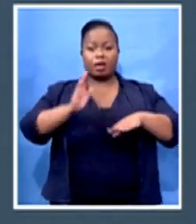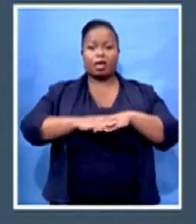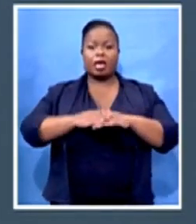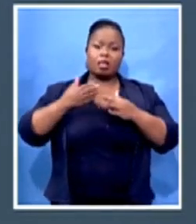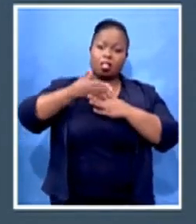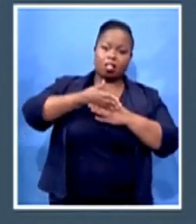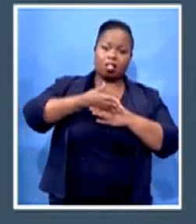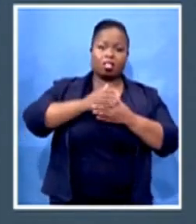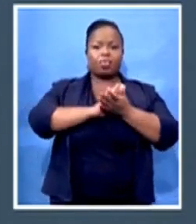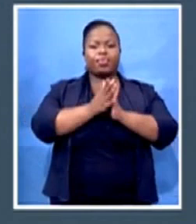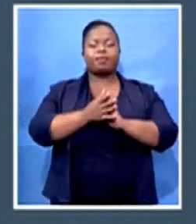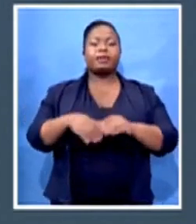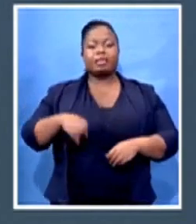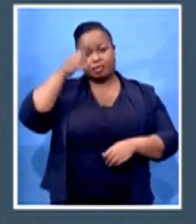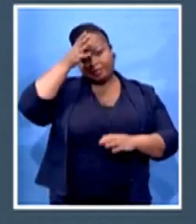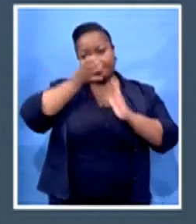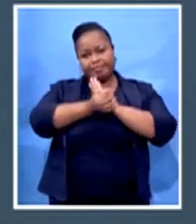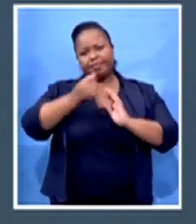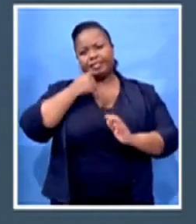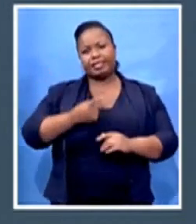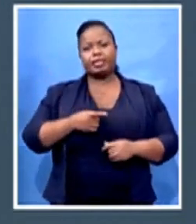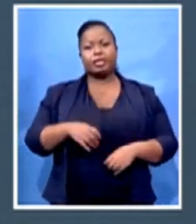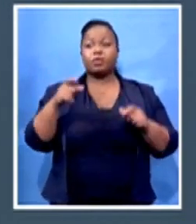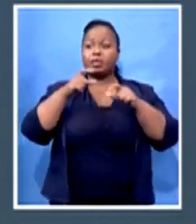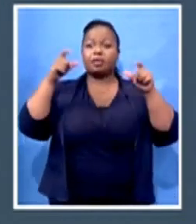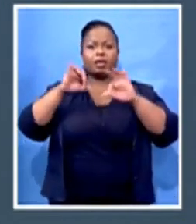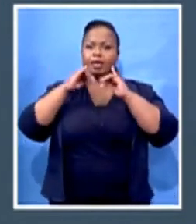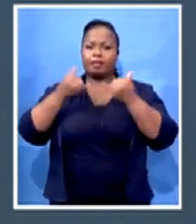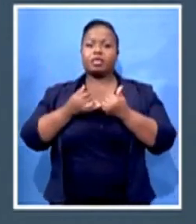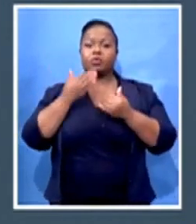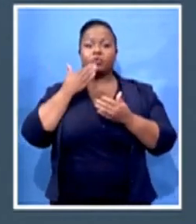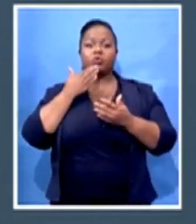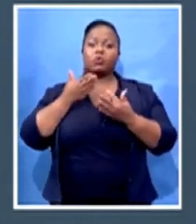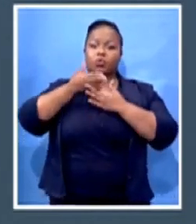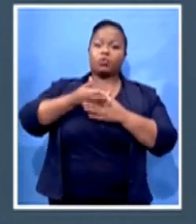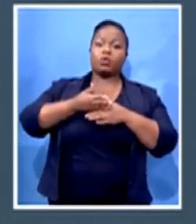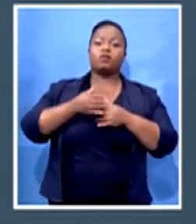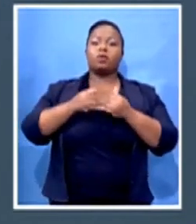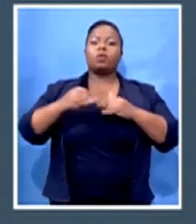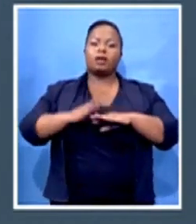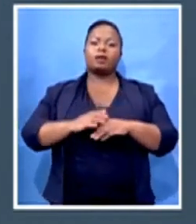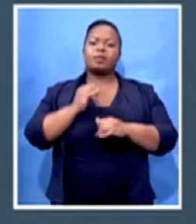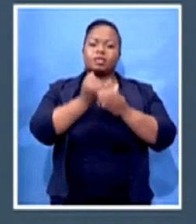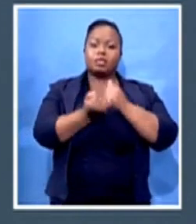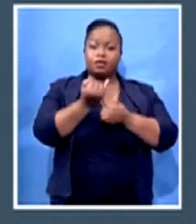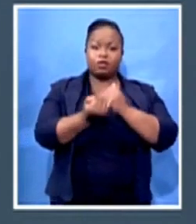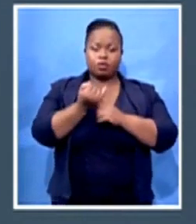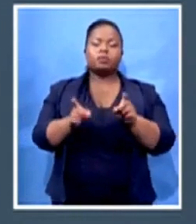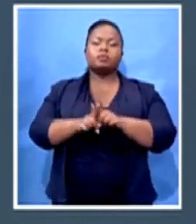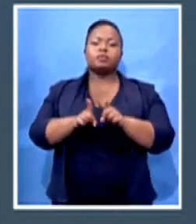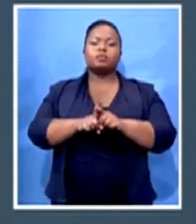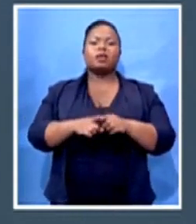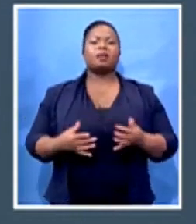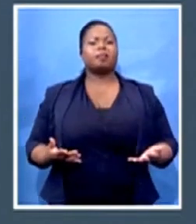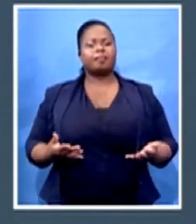only big institutions that are susceptible to online hacking, but individuals too. So how does one avoid falling victim to